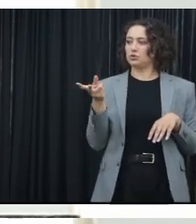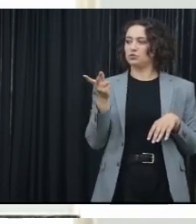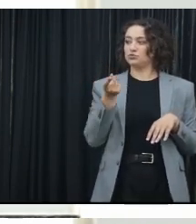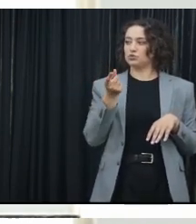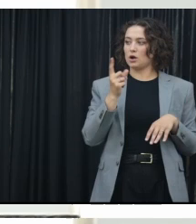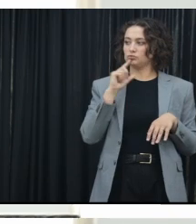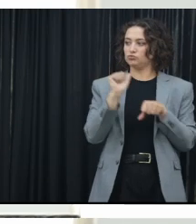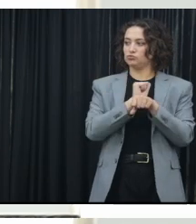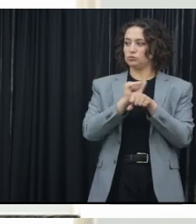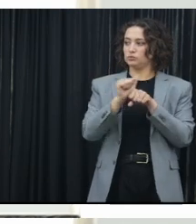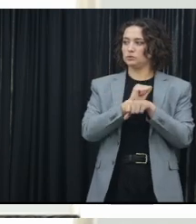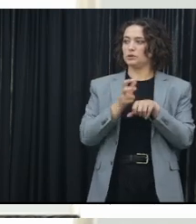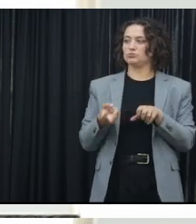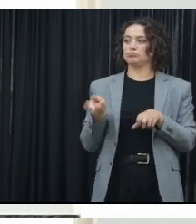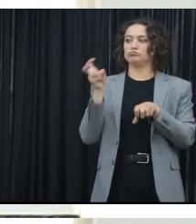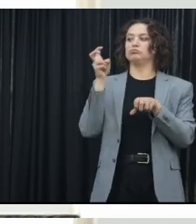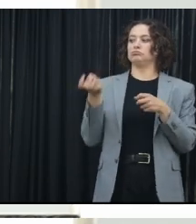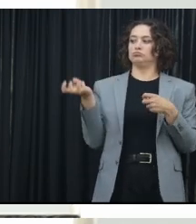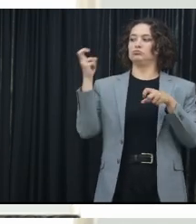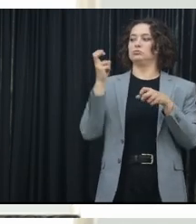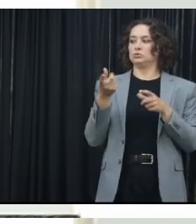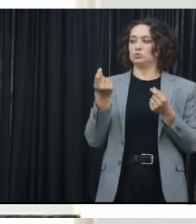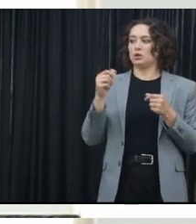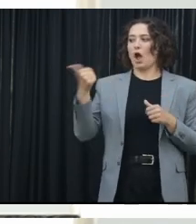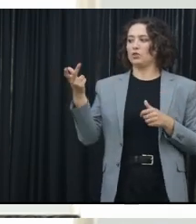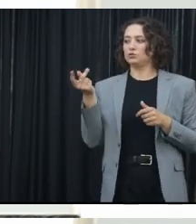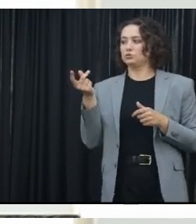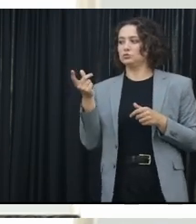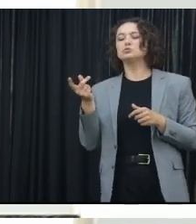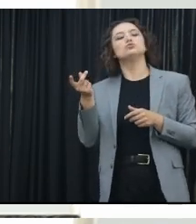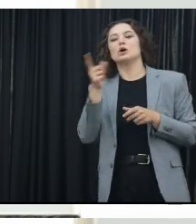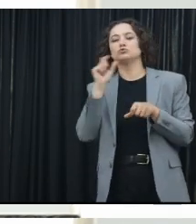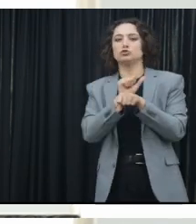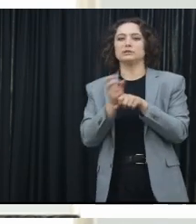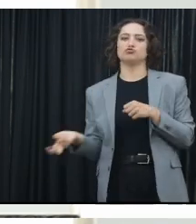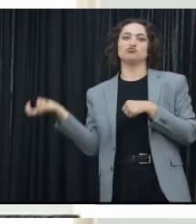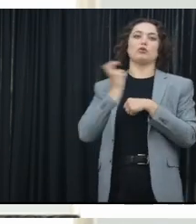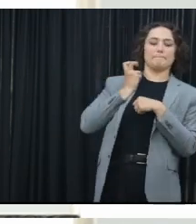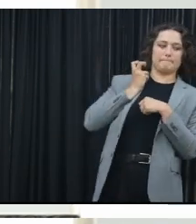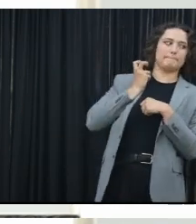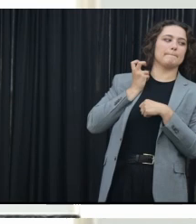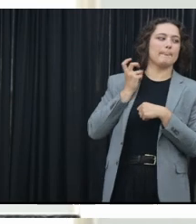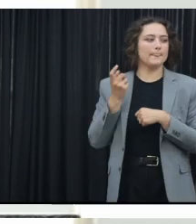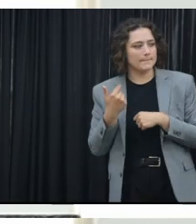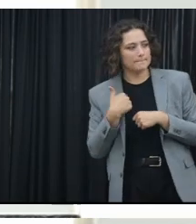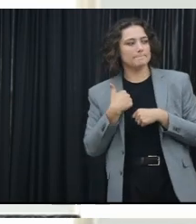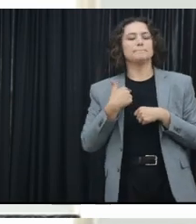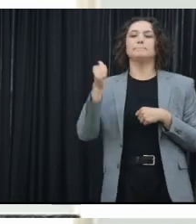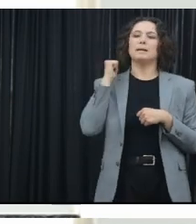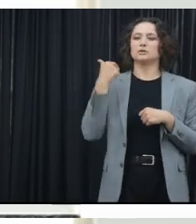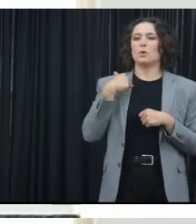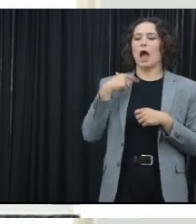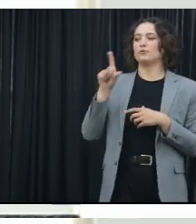and was growling and barking and trying to get to Twinkie. So I had said something, and they said, oh, whatever,